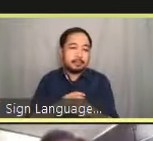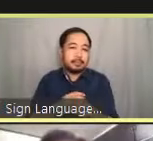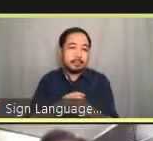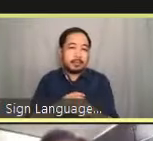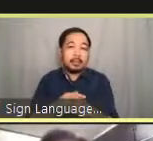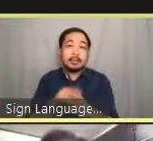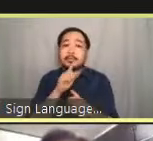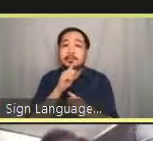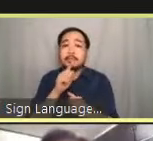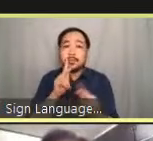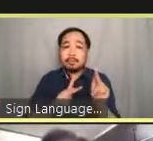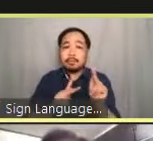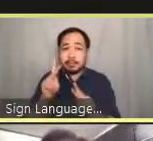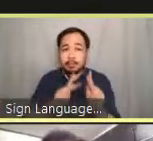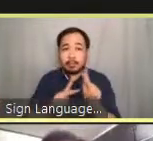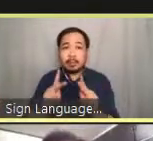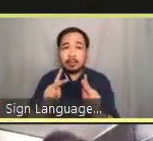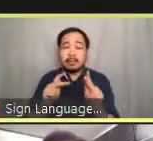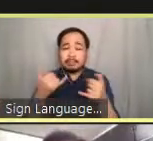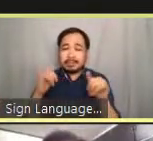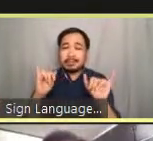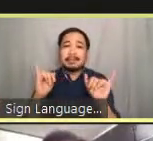Actually, people are still quite